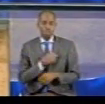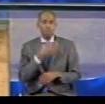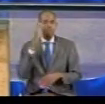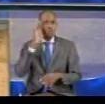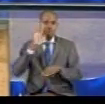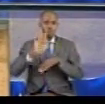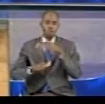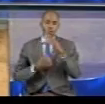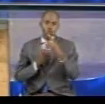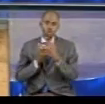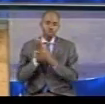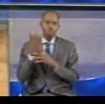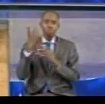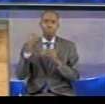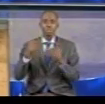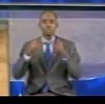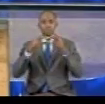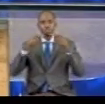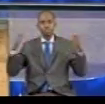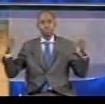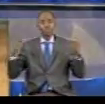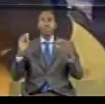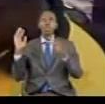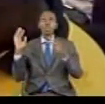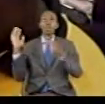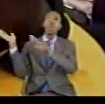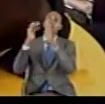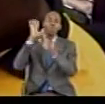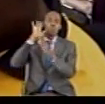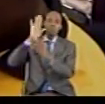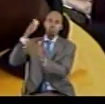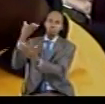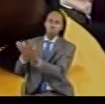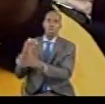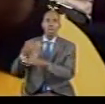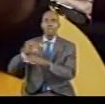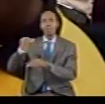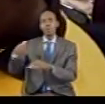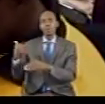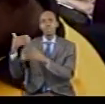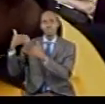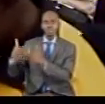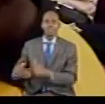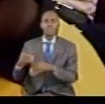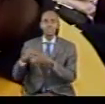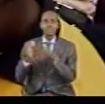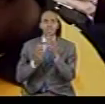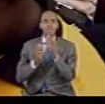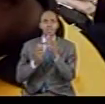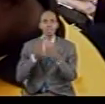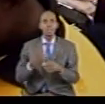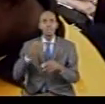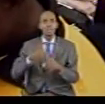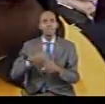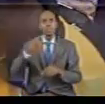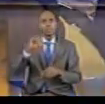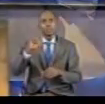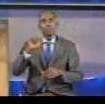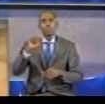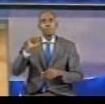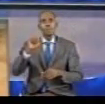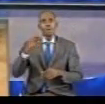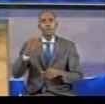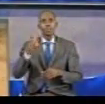contrary wind, will get to the other side. Matthew chapter 14. In Matthew